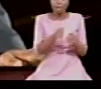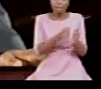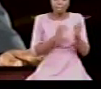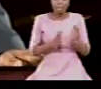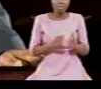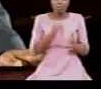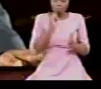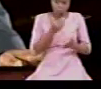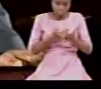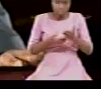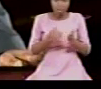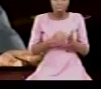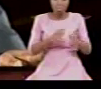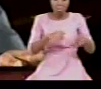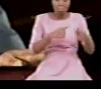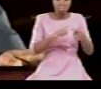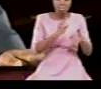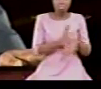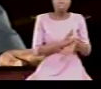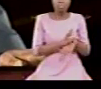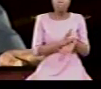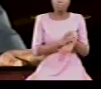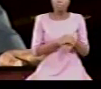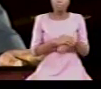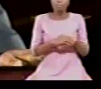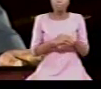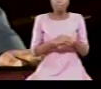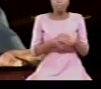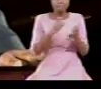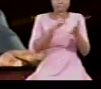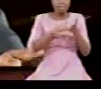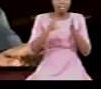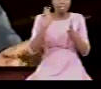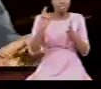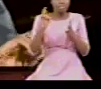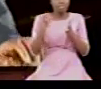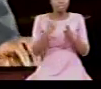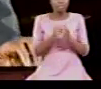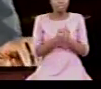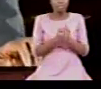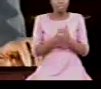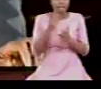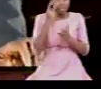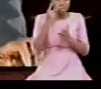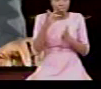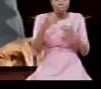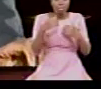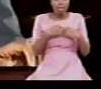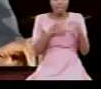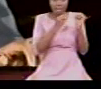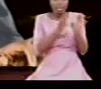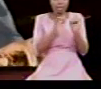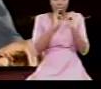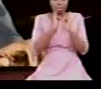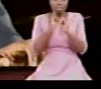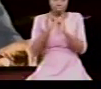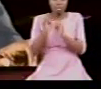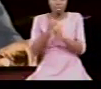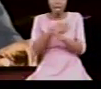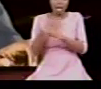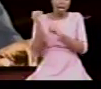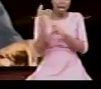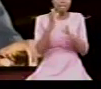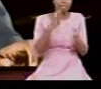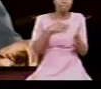born again, but just a churchgoer. Verse 17, seeing thou hatest instruction, and castest